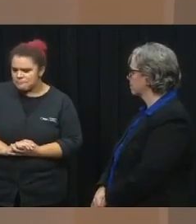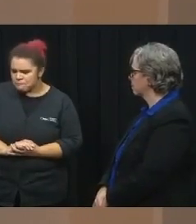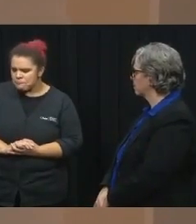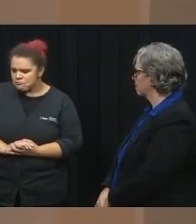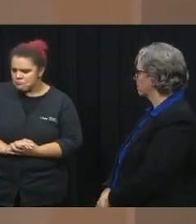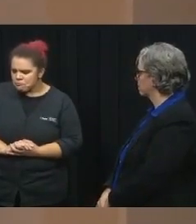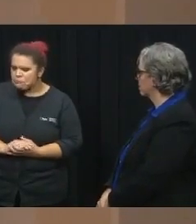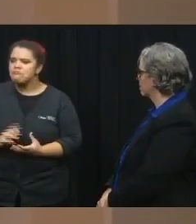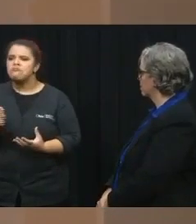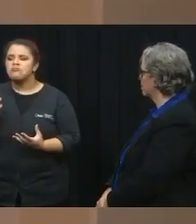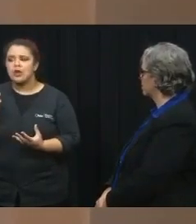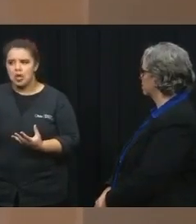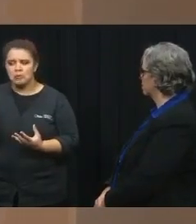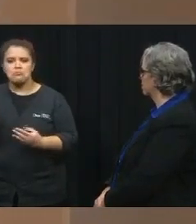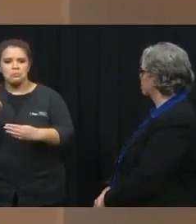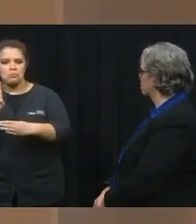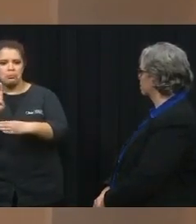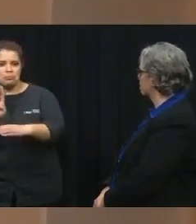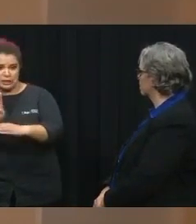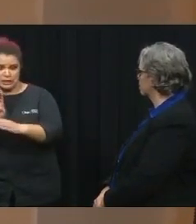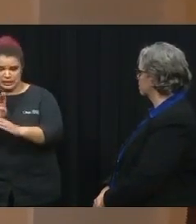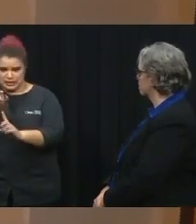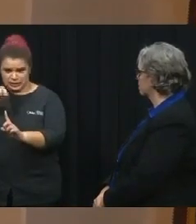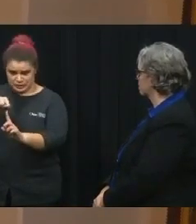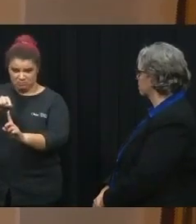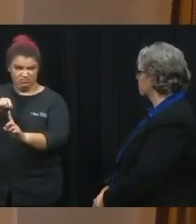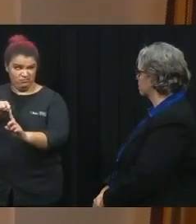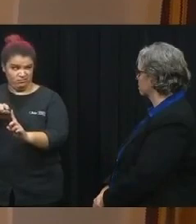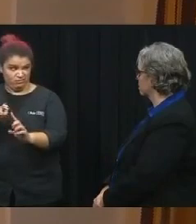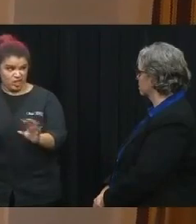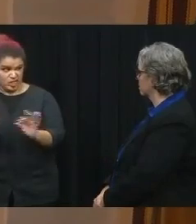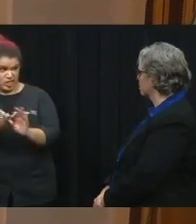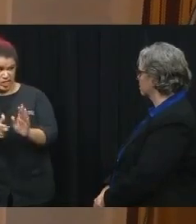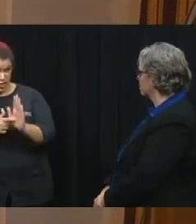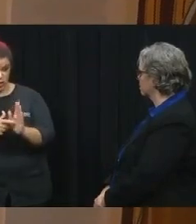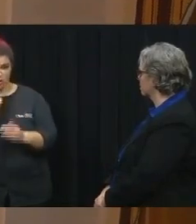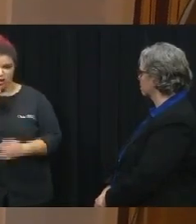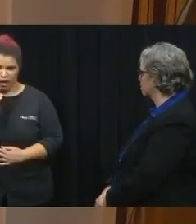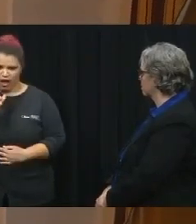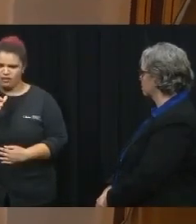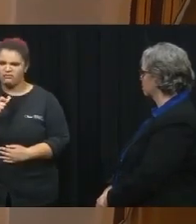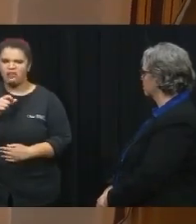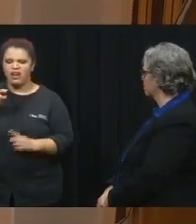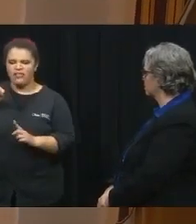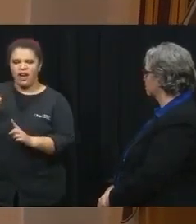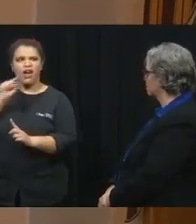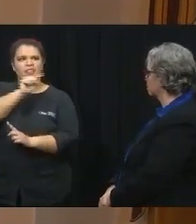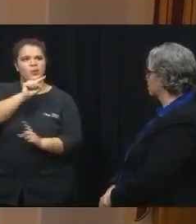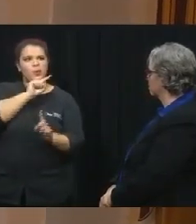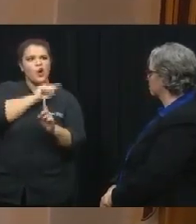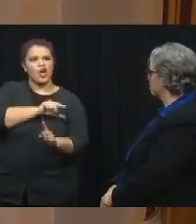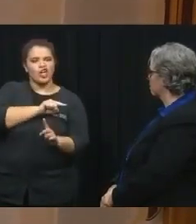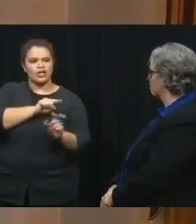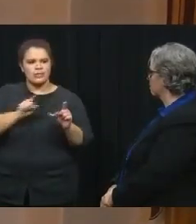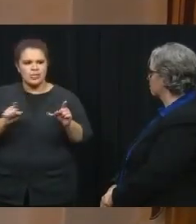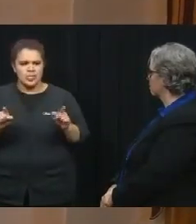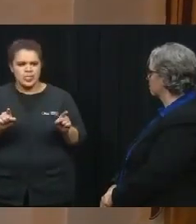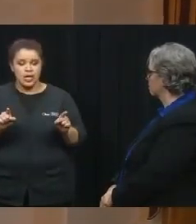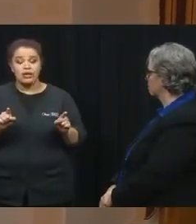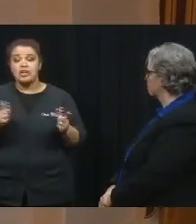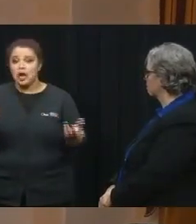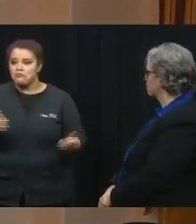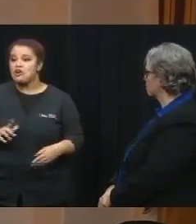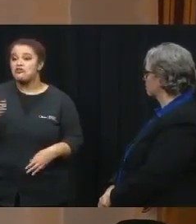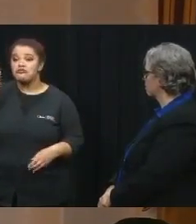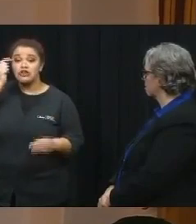if a business is essential or not, we've heard from the governor and lieutenant governor sort of talking about the side of